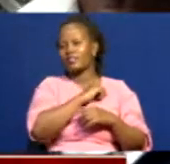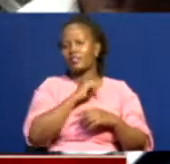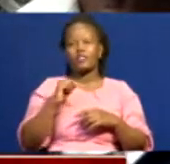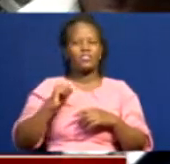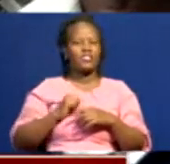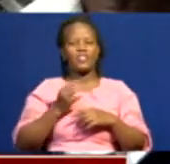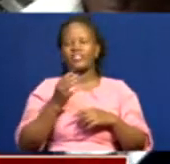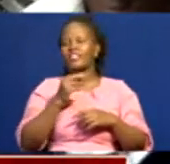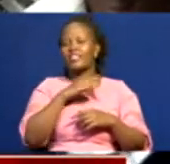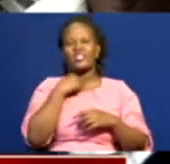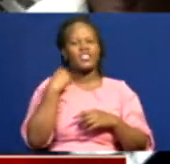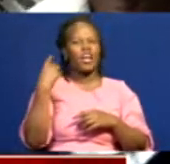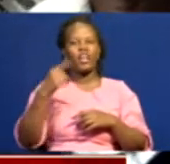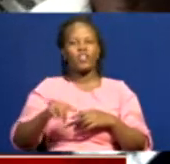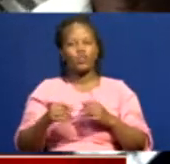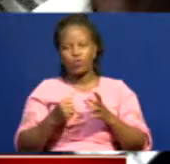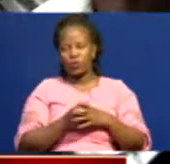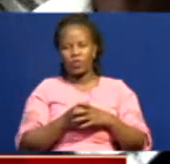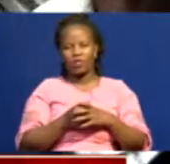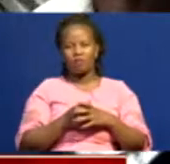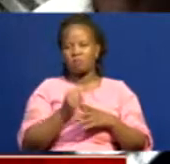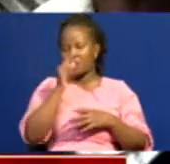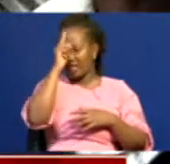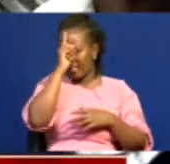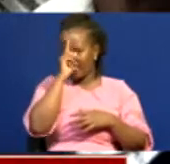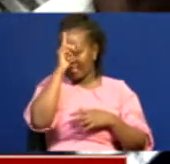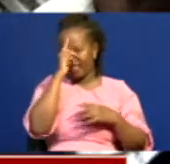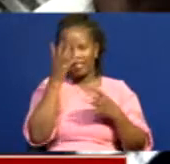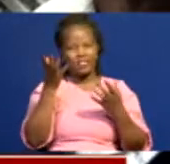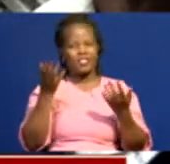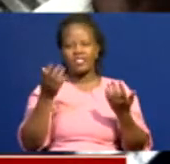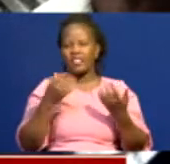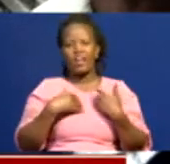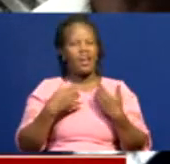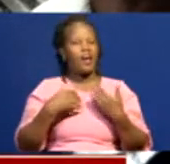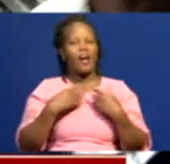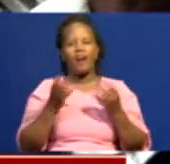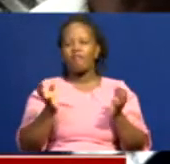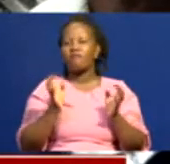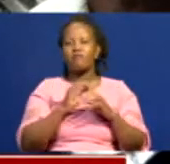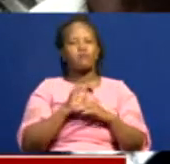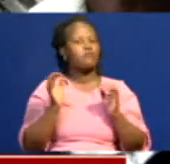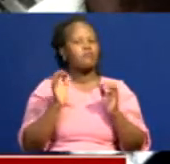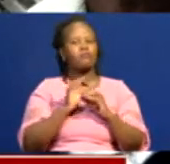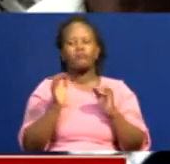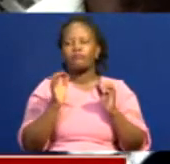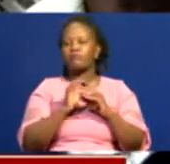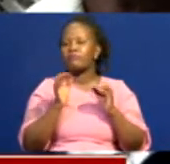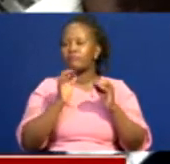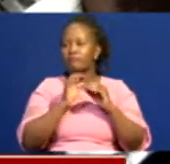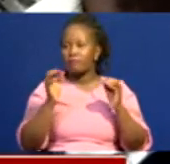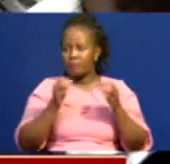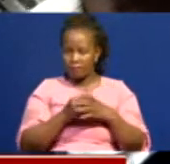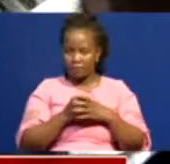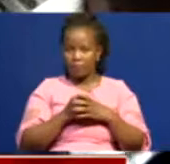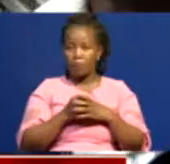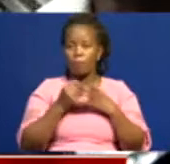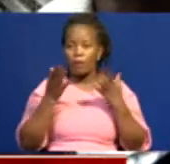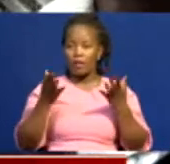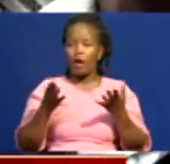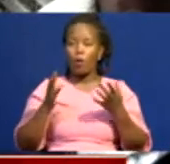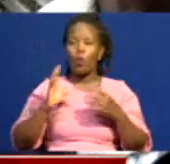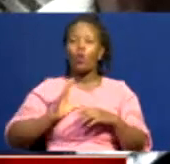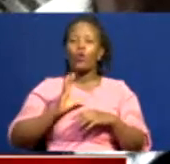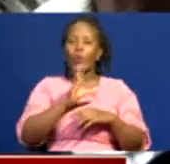He does not take the Senate with the seriousness that it deserves. So the